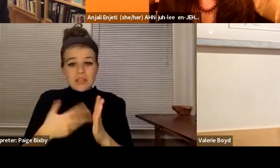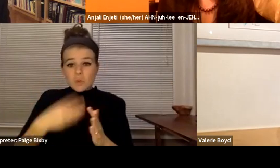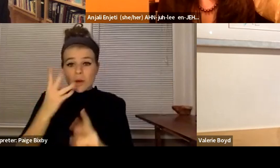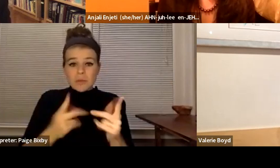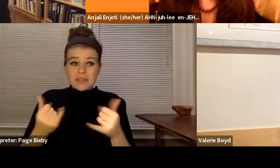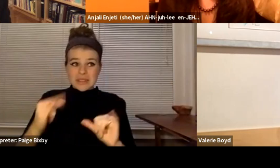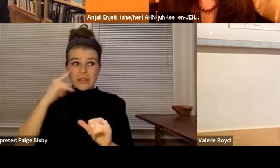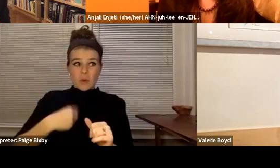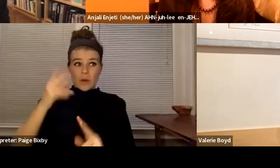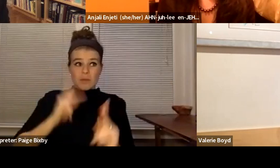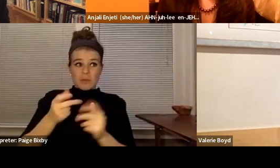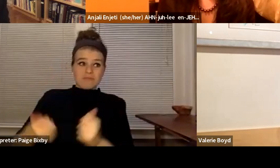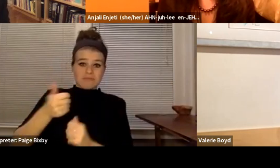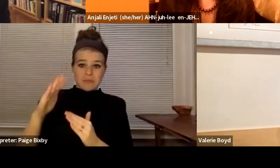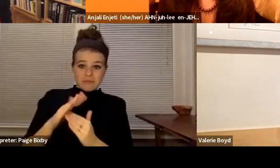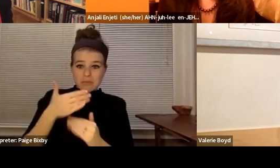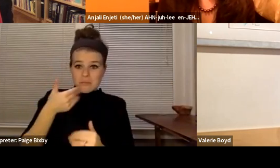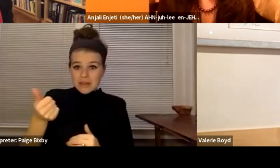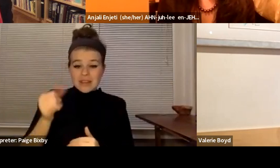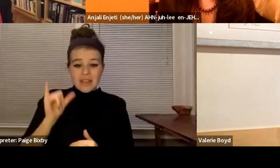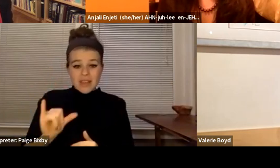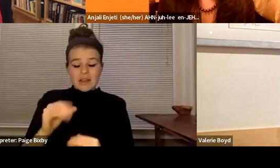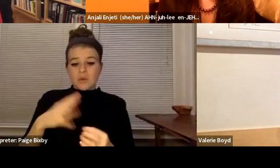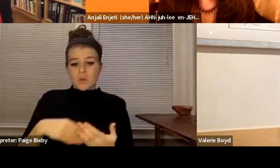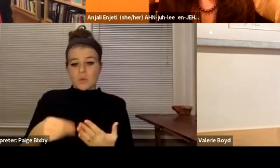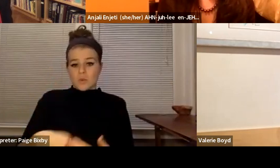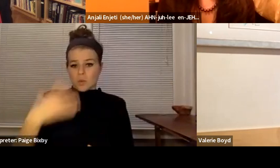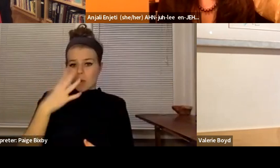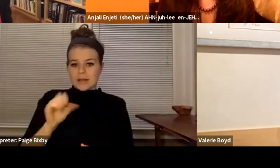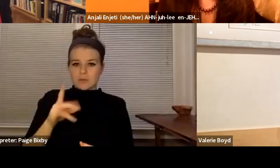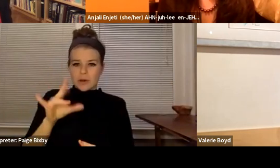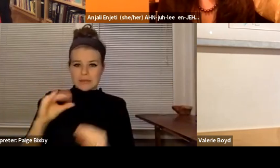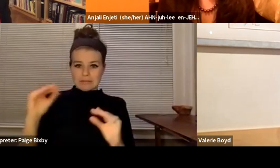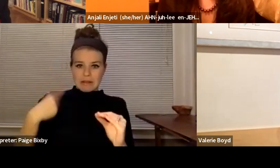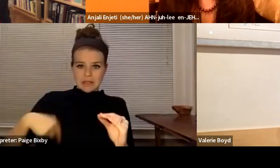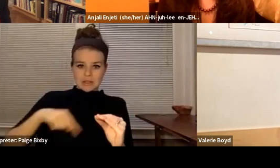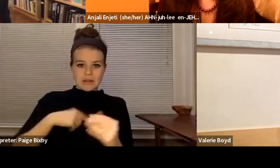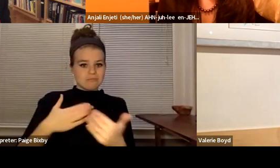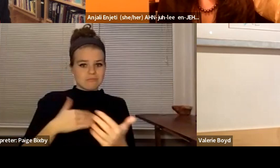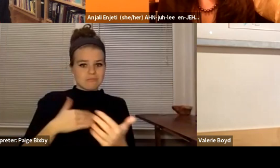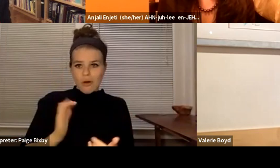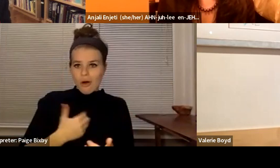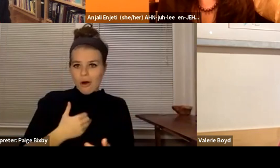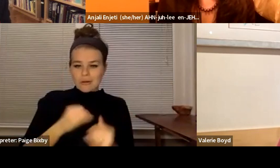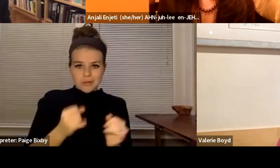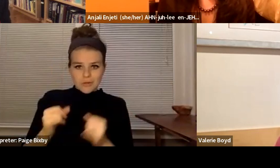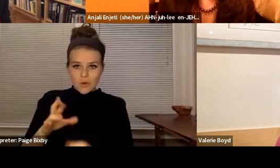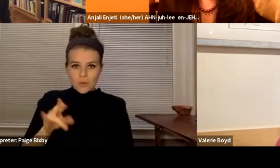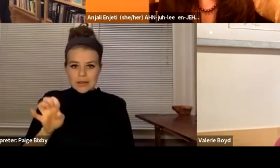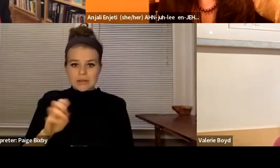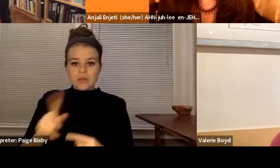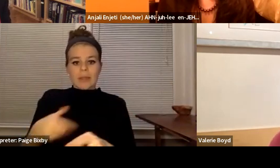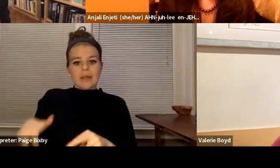That's what white supremacy teaches us all, regardless of our race. So when they're sitting down to come up with an anthology, they're thinking, okay, who's the